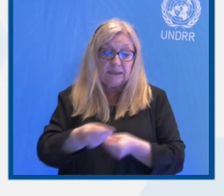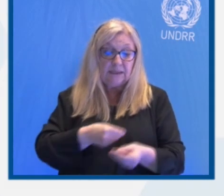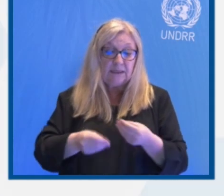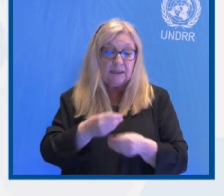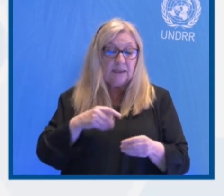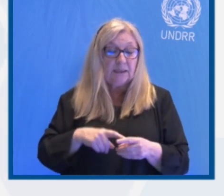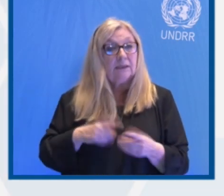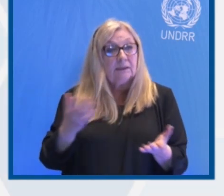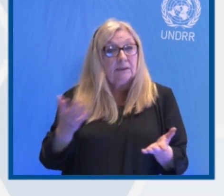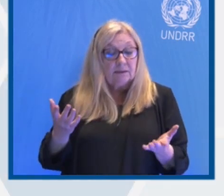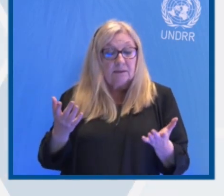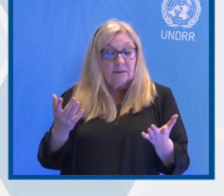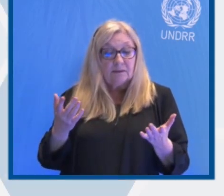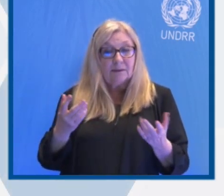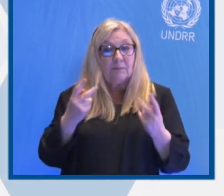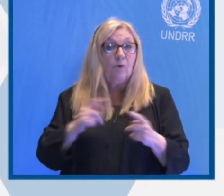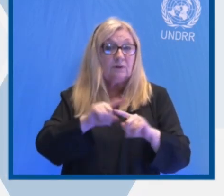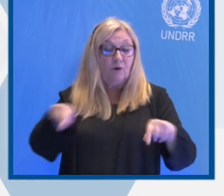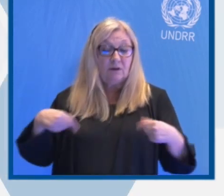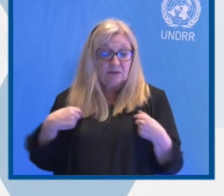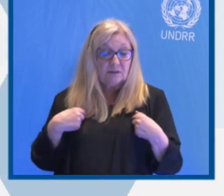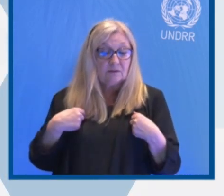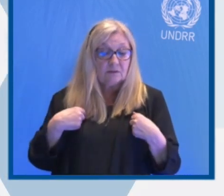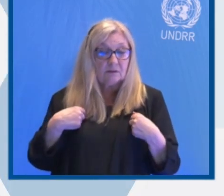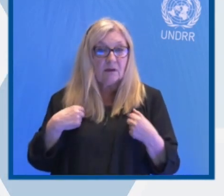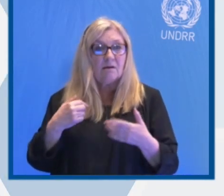because when we have put those investment